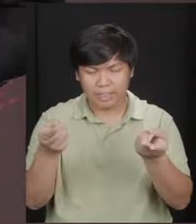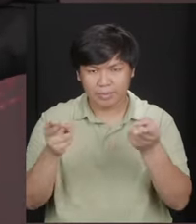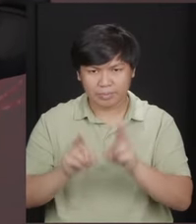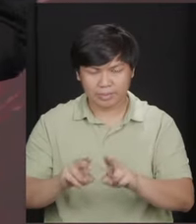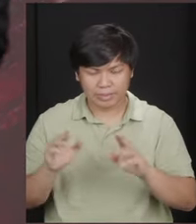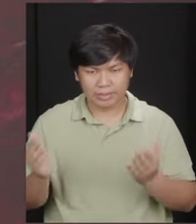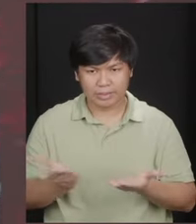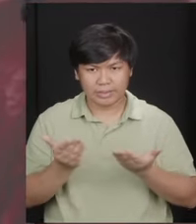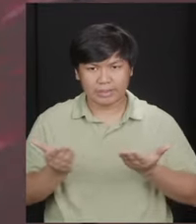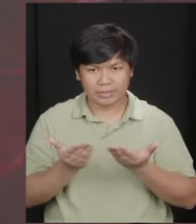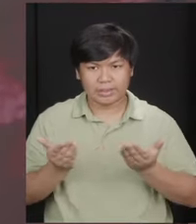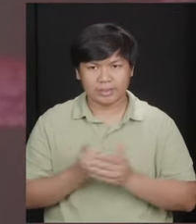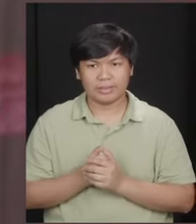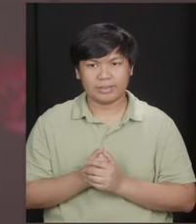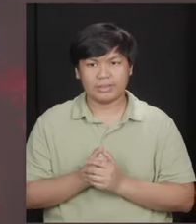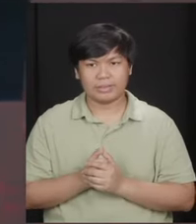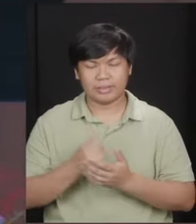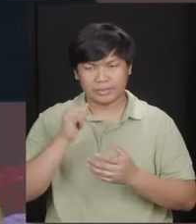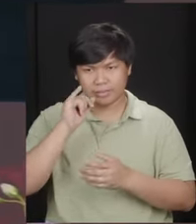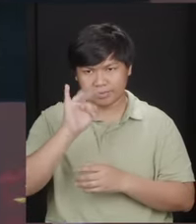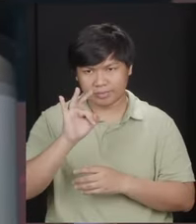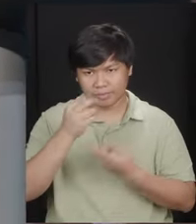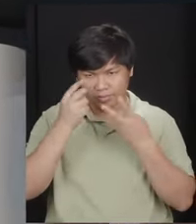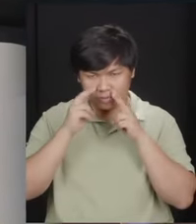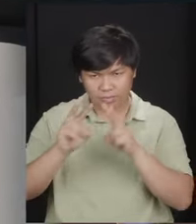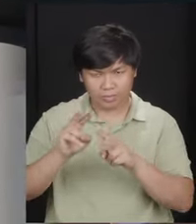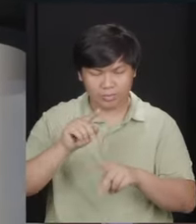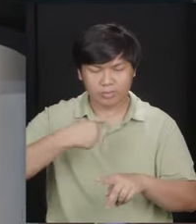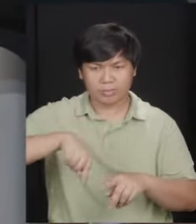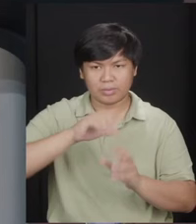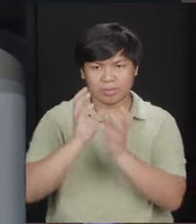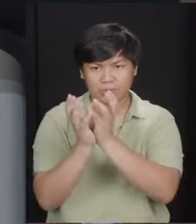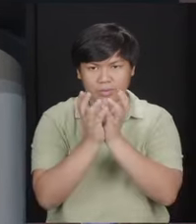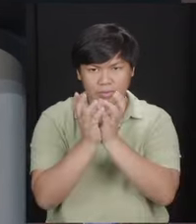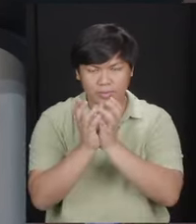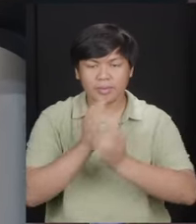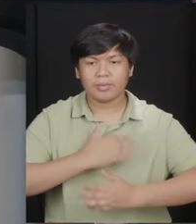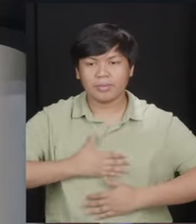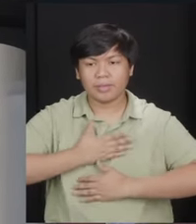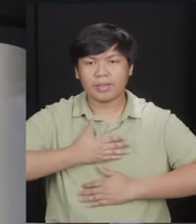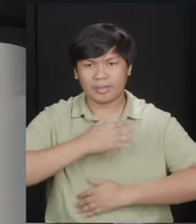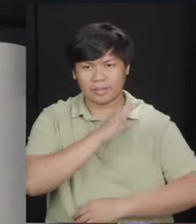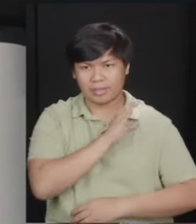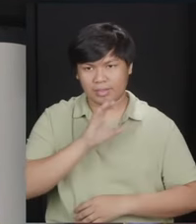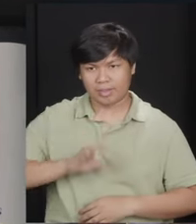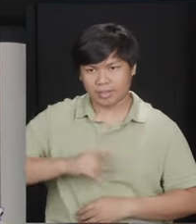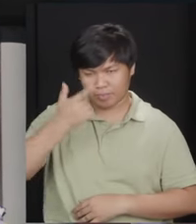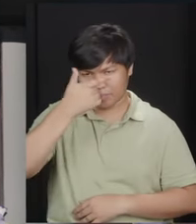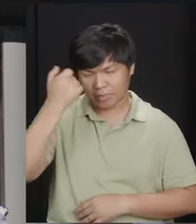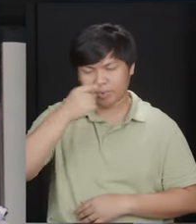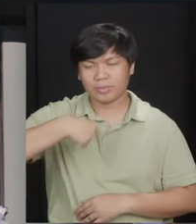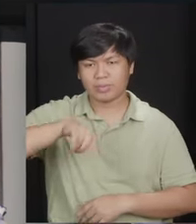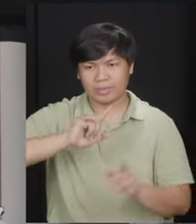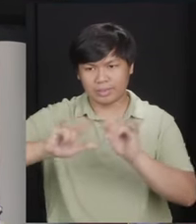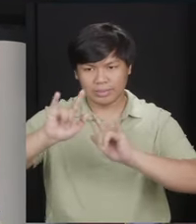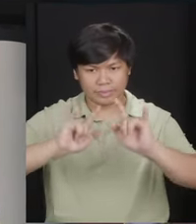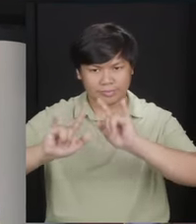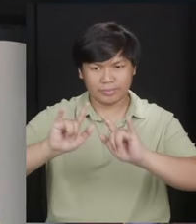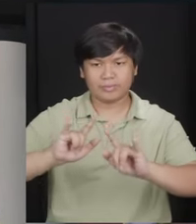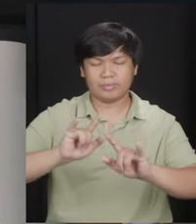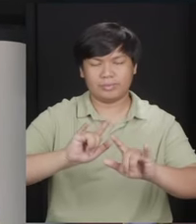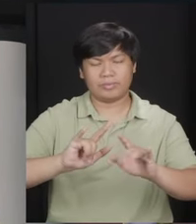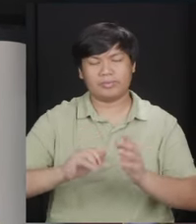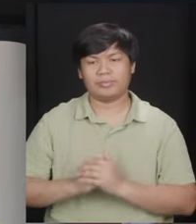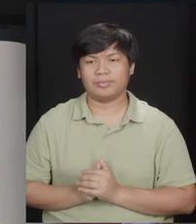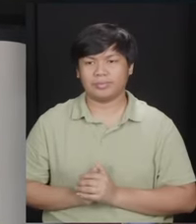here. If they find out that we're the kind of community that's pleasing to Christ because we love each other, we treat each other